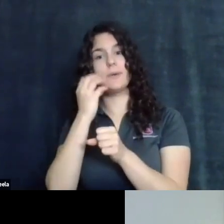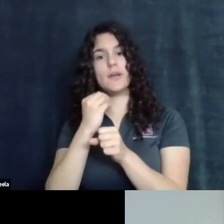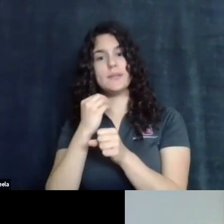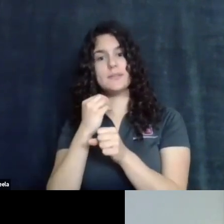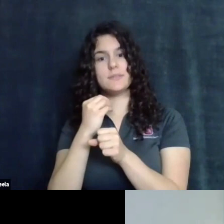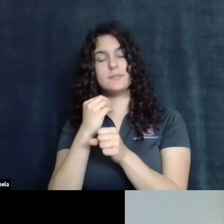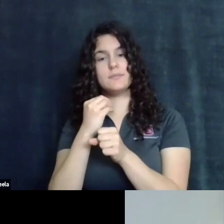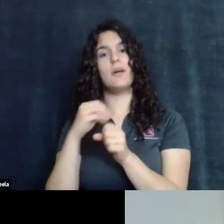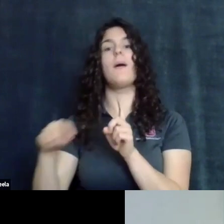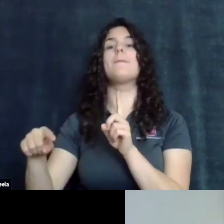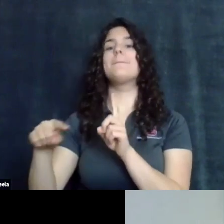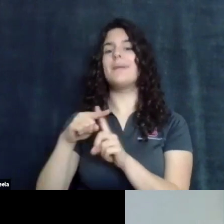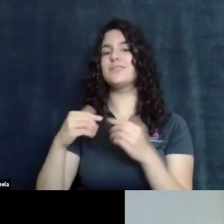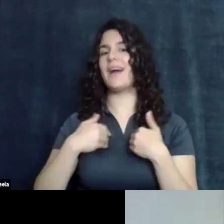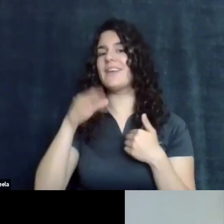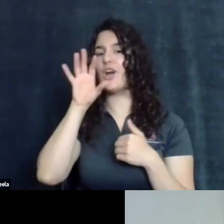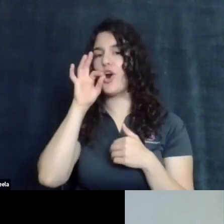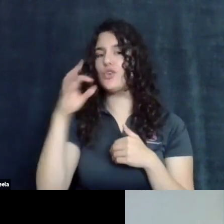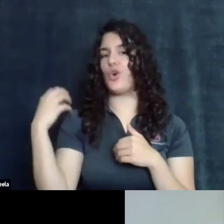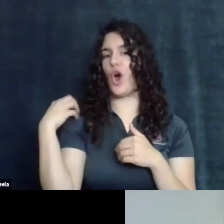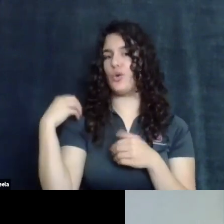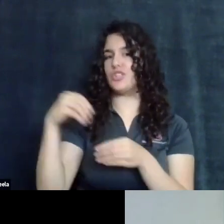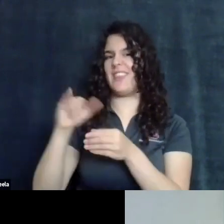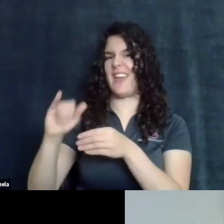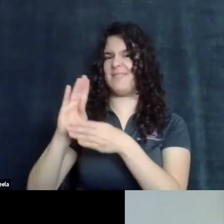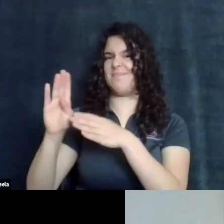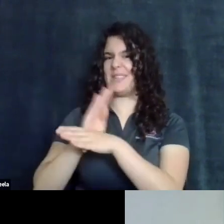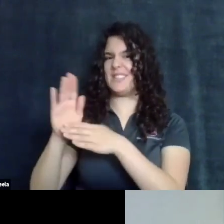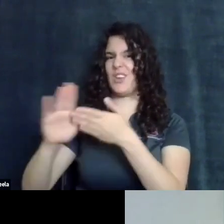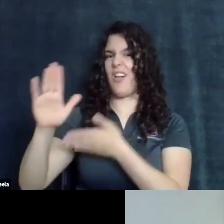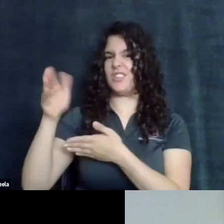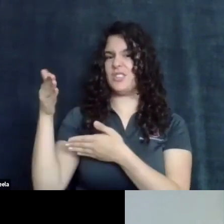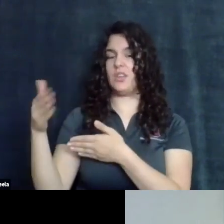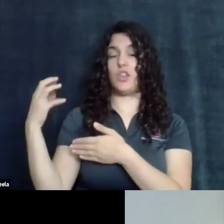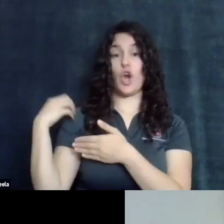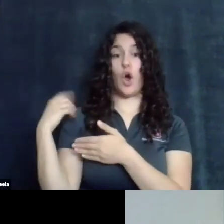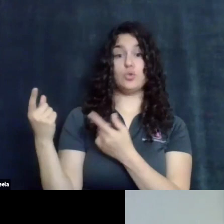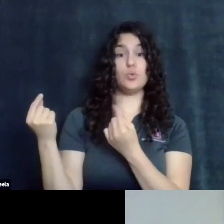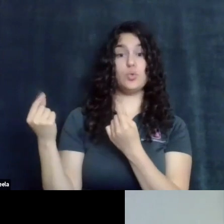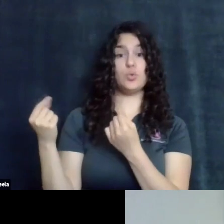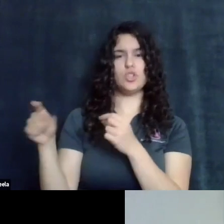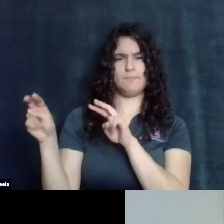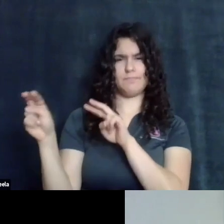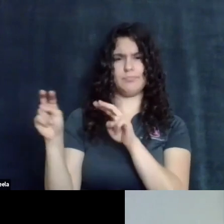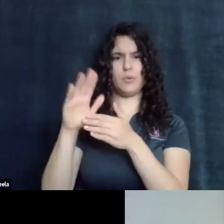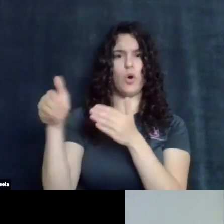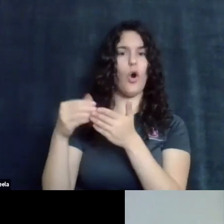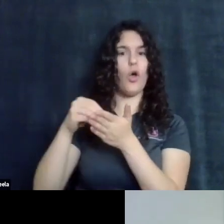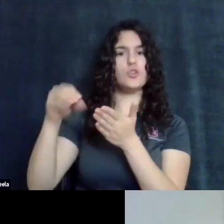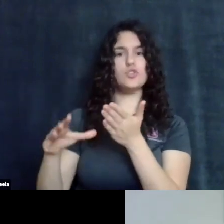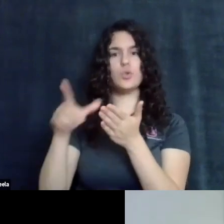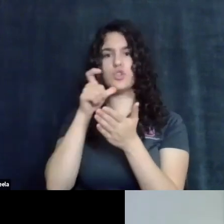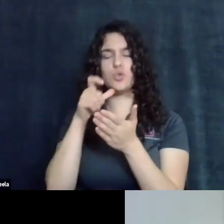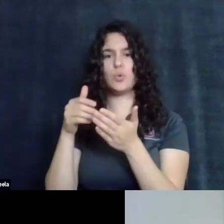have a Cardinal coach within the College of Business. And so what the Cardinal coach does is she keeps track of all of our students who may be at